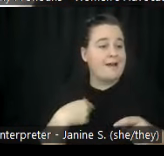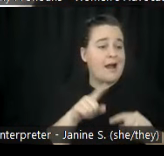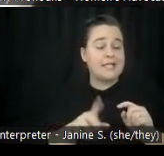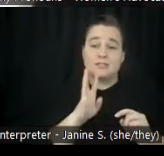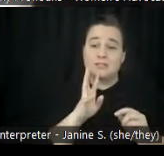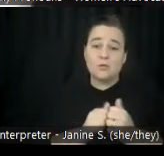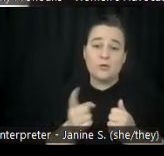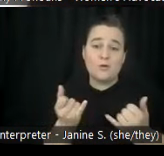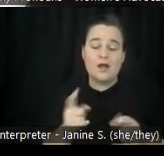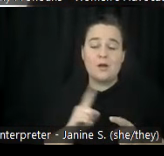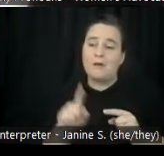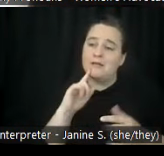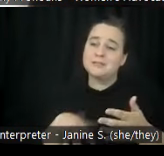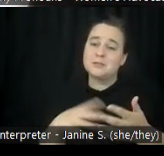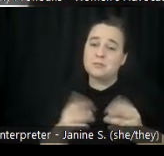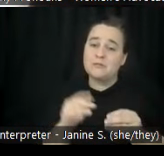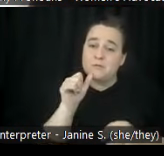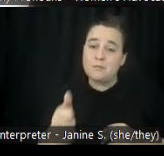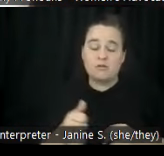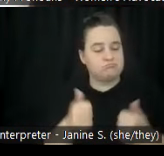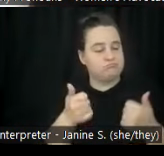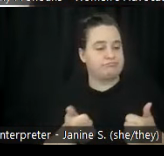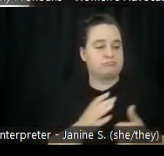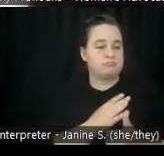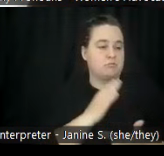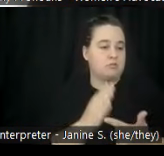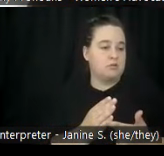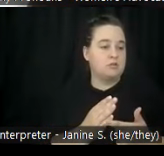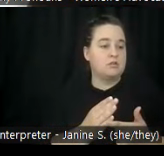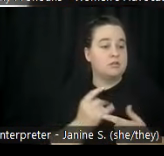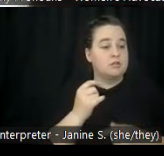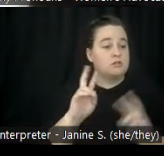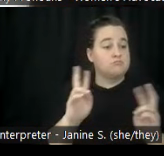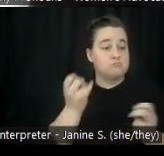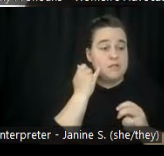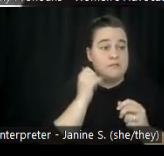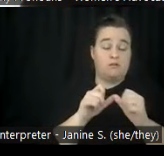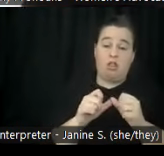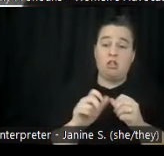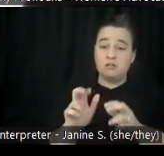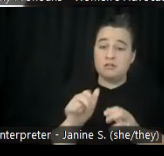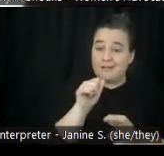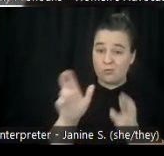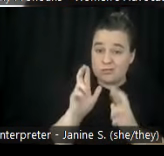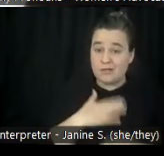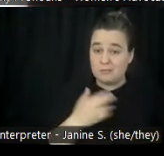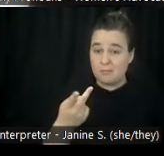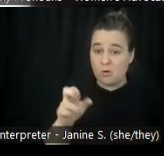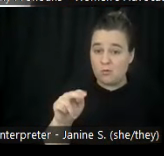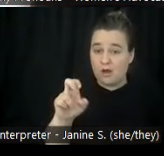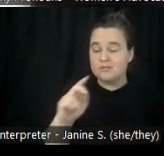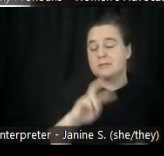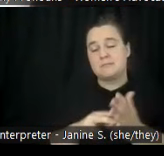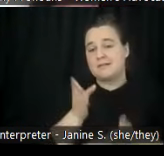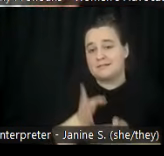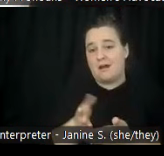let's schedule a meeting for tomorrow. That's awesome. Another one is, if you continue to disrespect my pronouns, I will have to stop